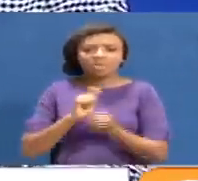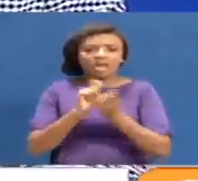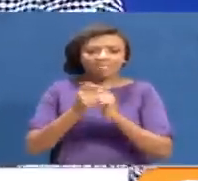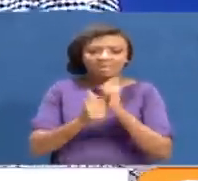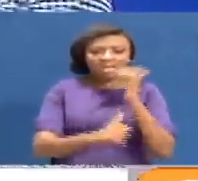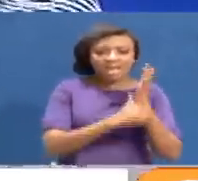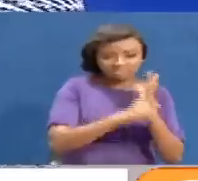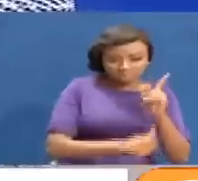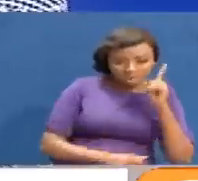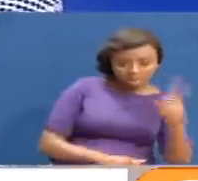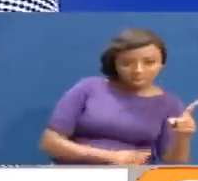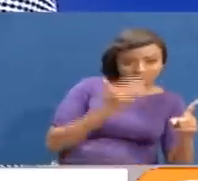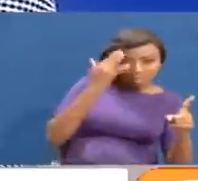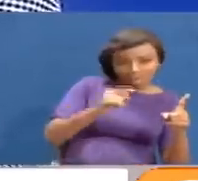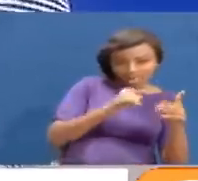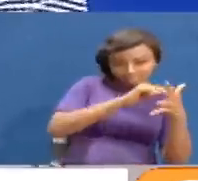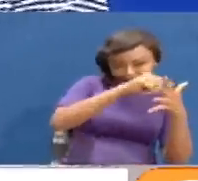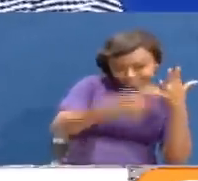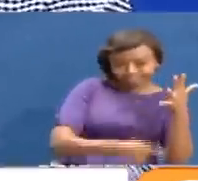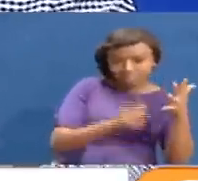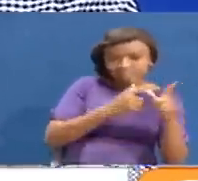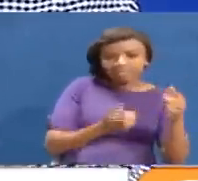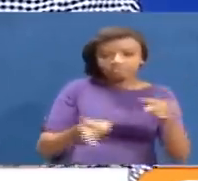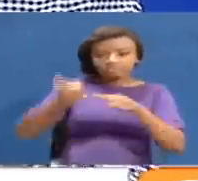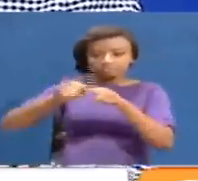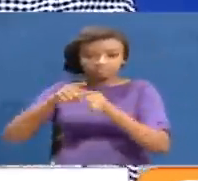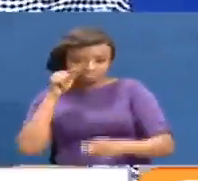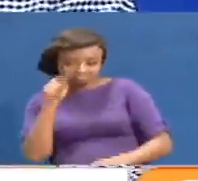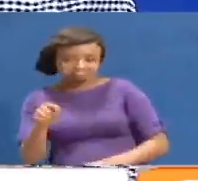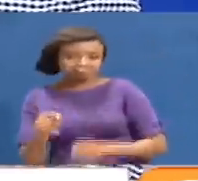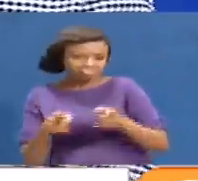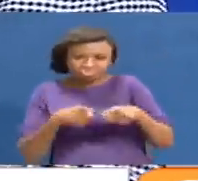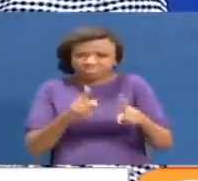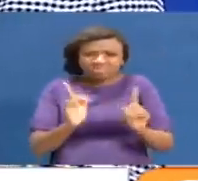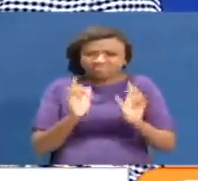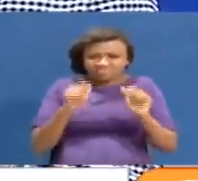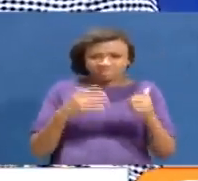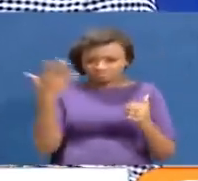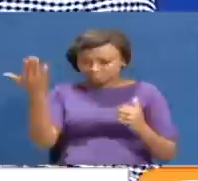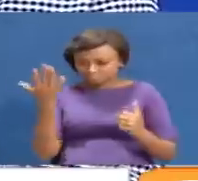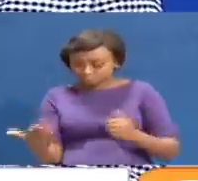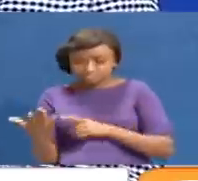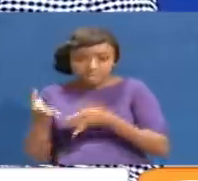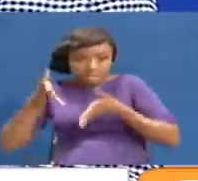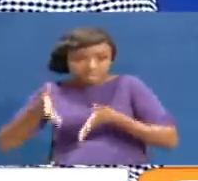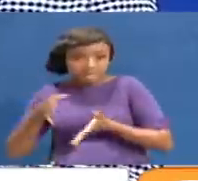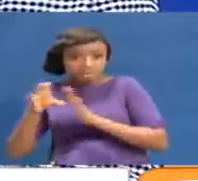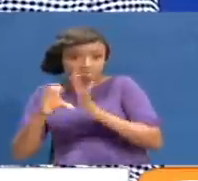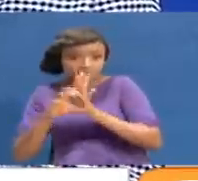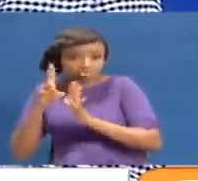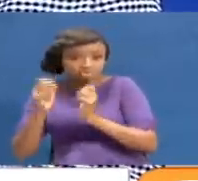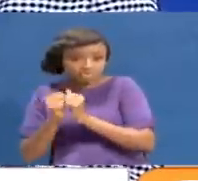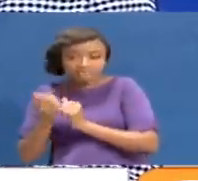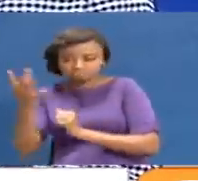article this because of ABCD. Okay. And if you read at this alongside with the current constitution, you can see the